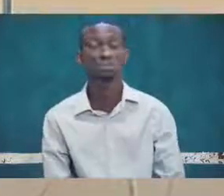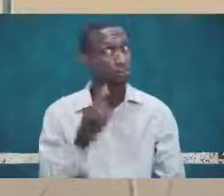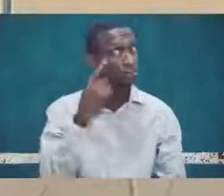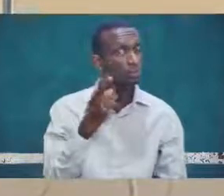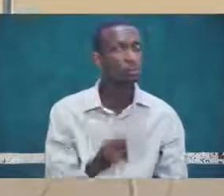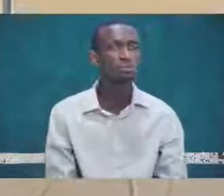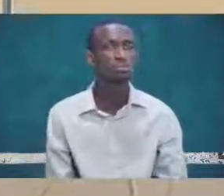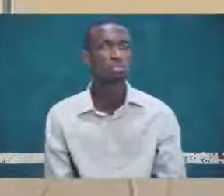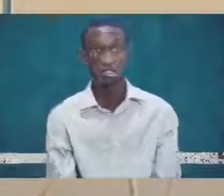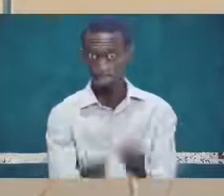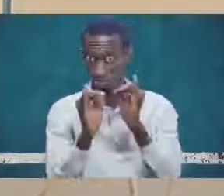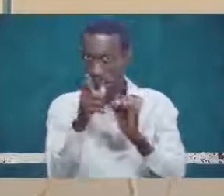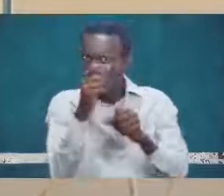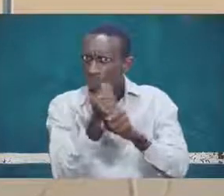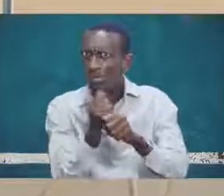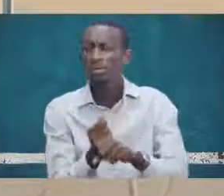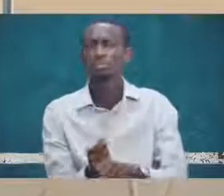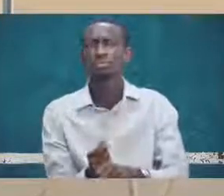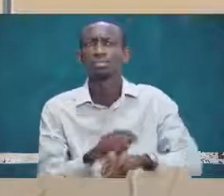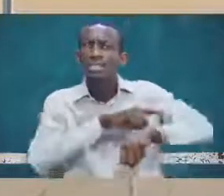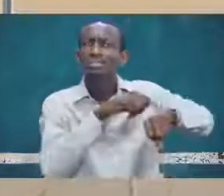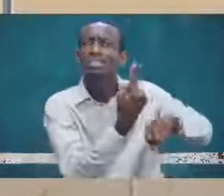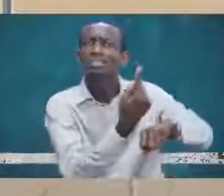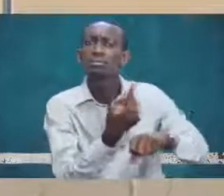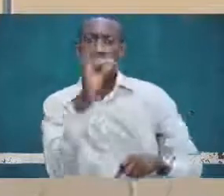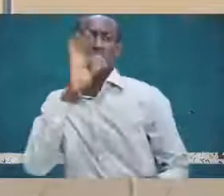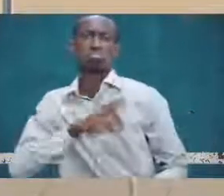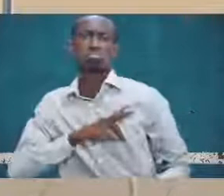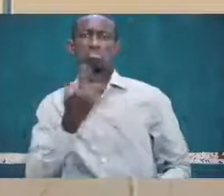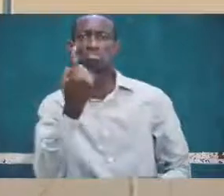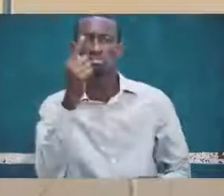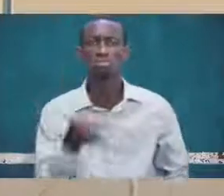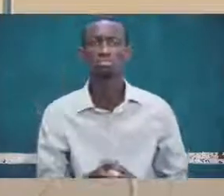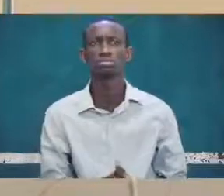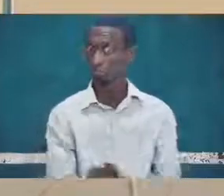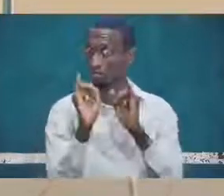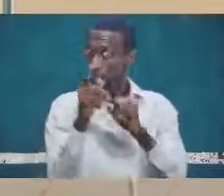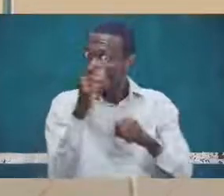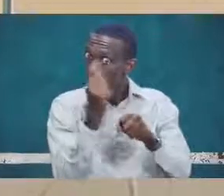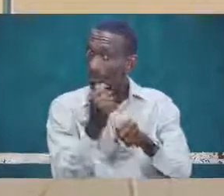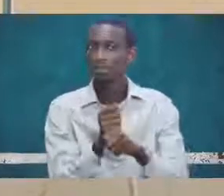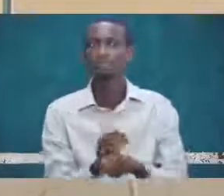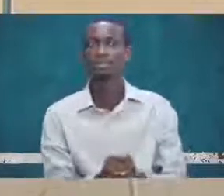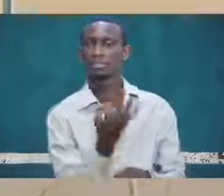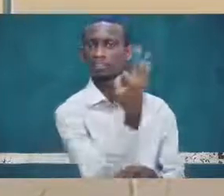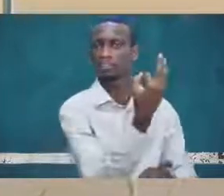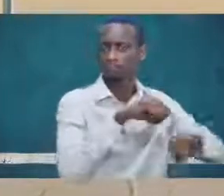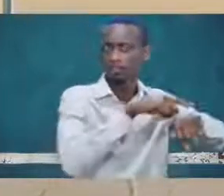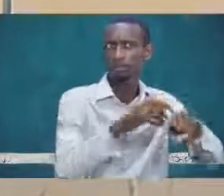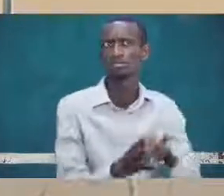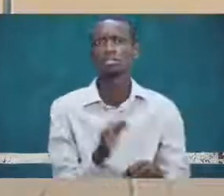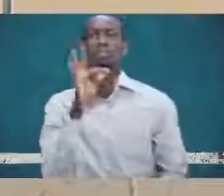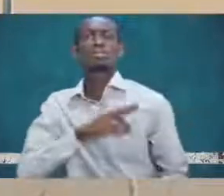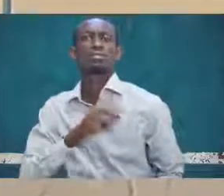we work only 1 hour, you will get 1,000. If we work 3 hours, you will get a payment